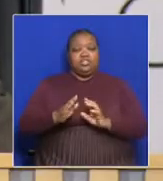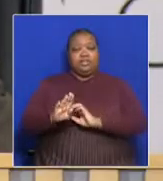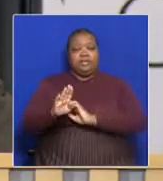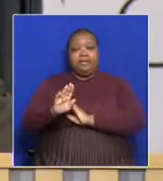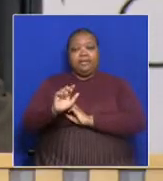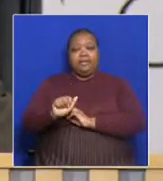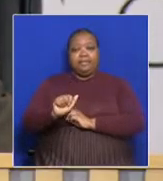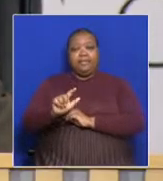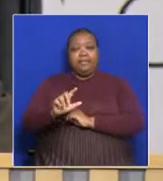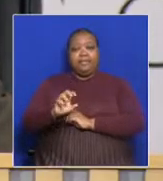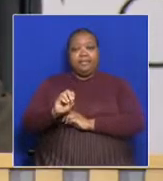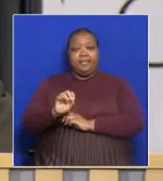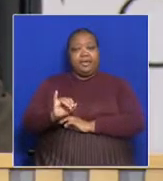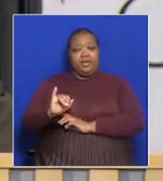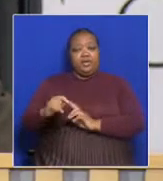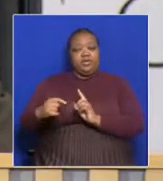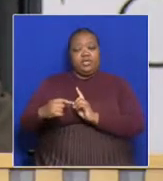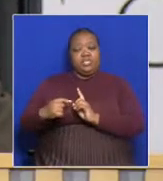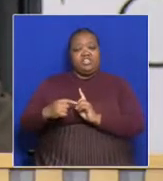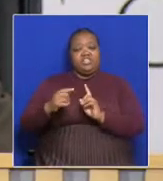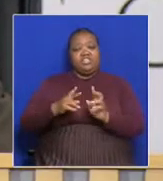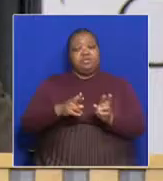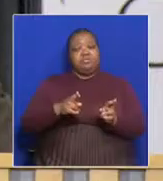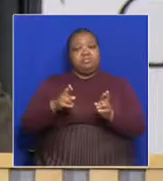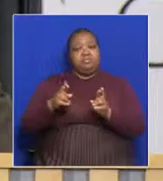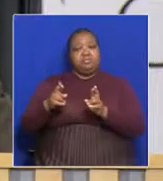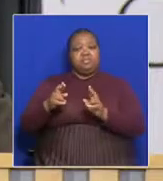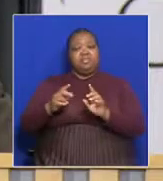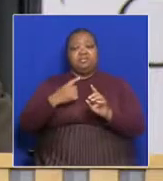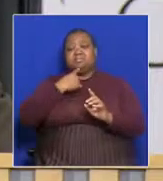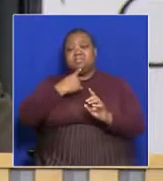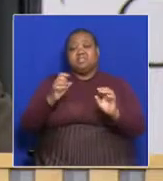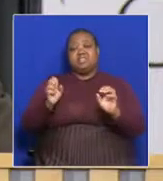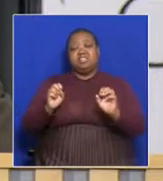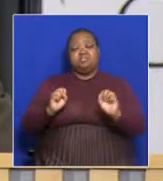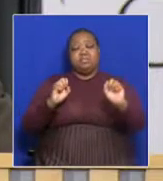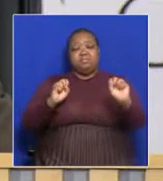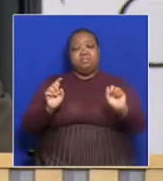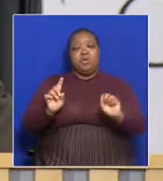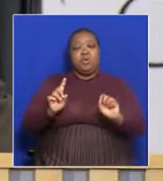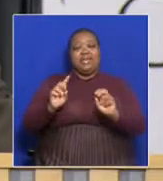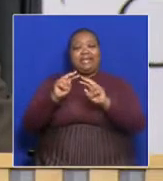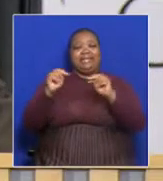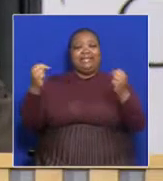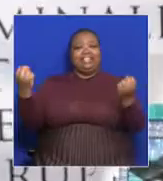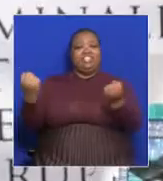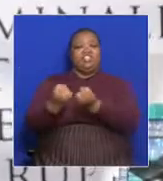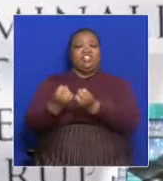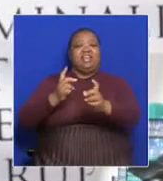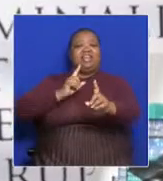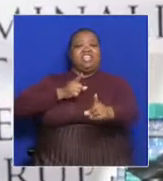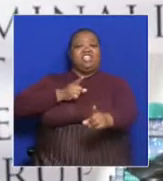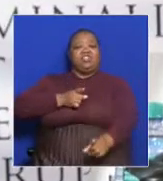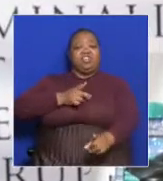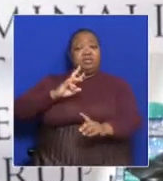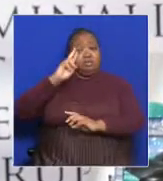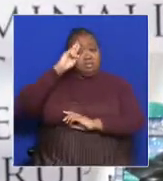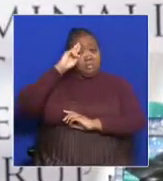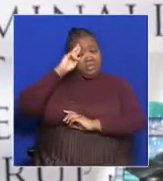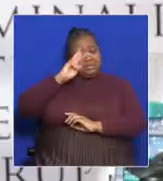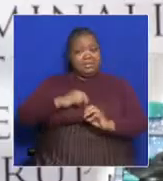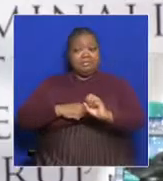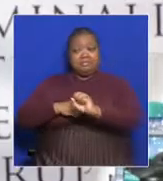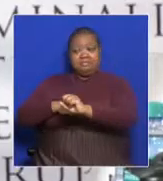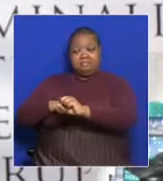she referenced the national instruction. Yes. Remember that? Yes. And I understood your answer,